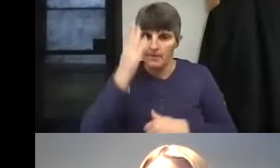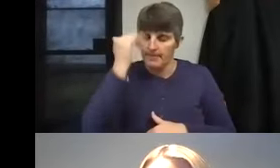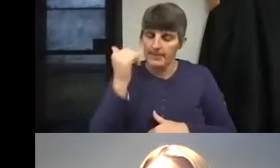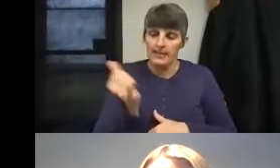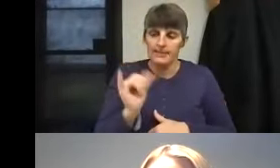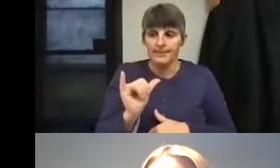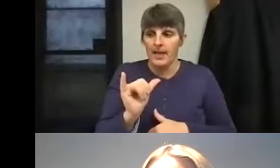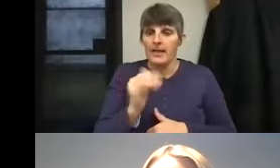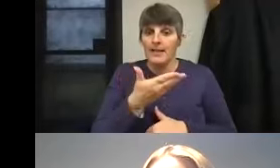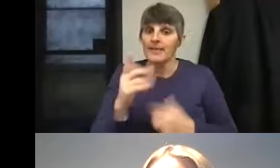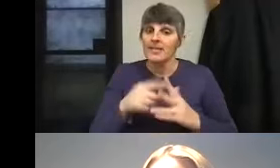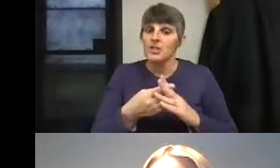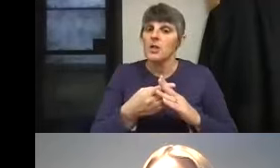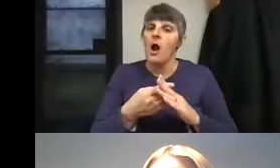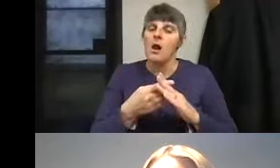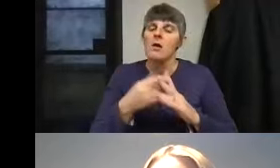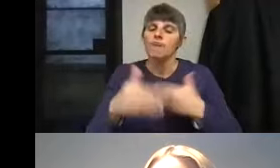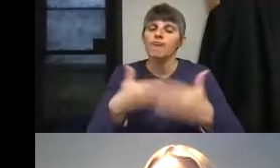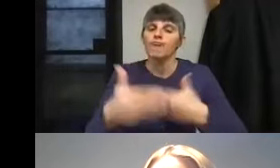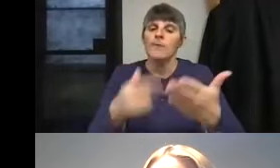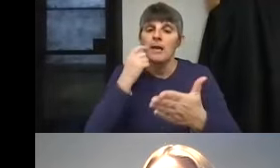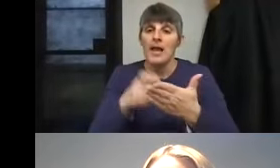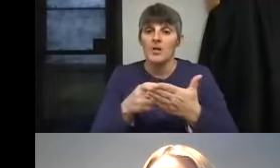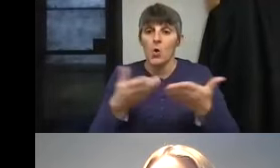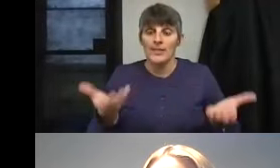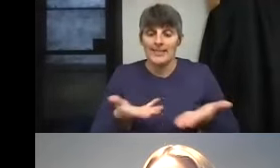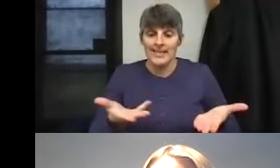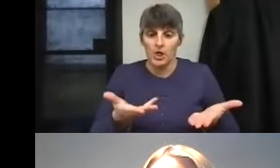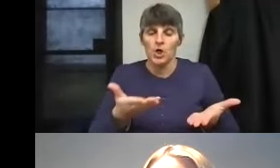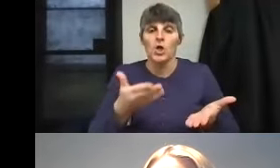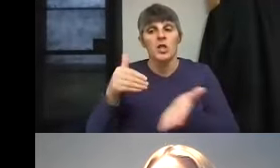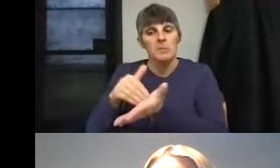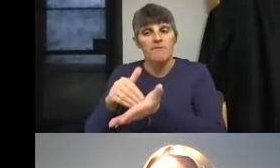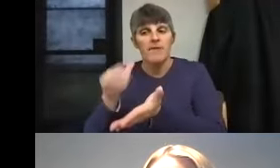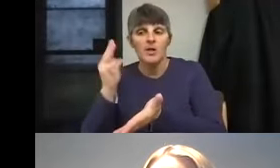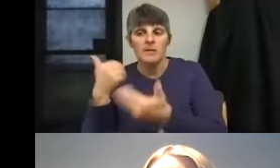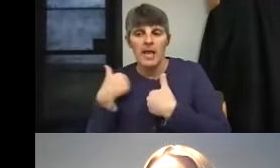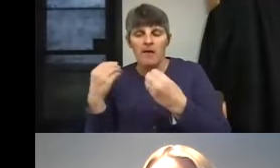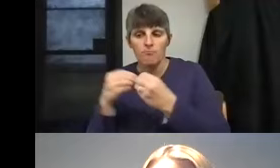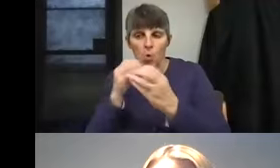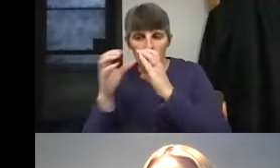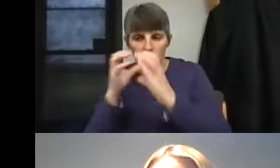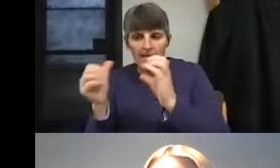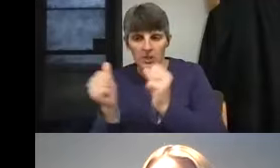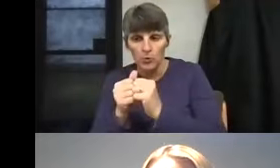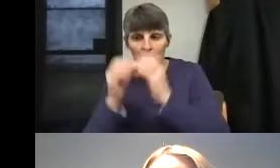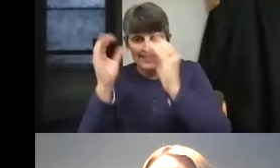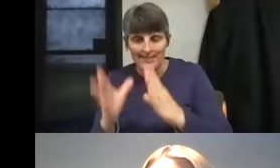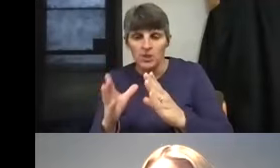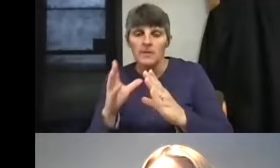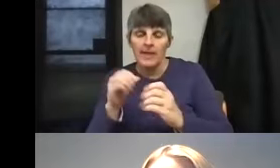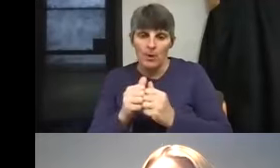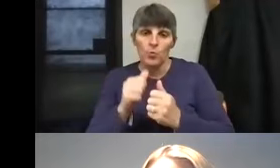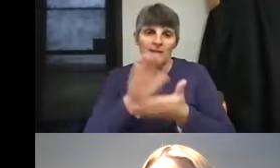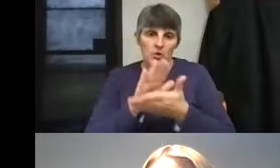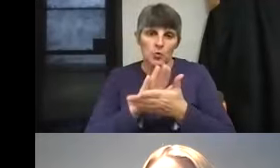like things start opening up. And then I notice up here, the providers seem to have more communication with the teachers and with the schools,